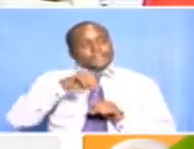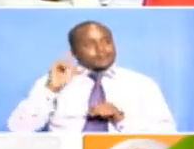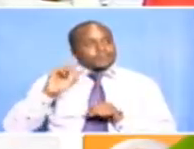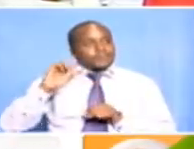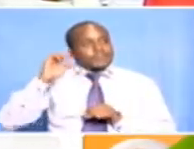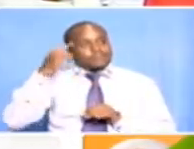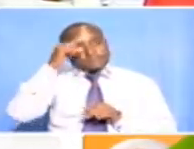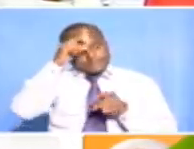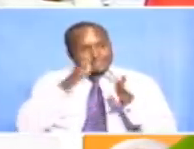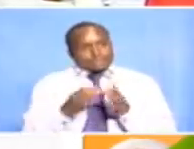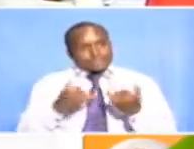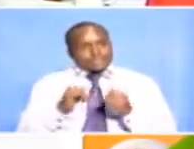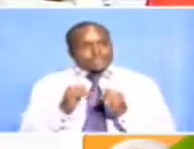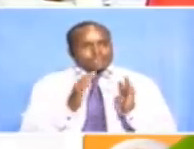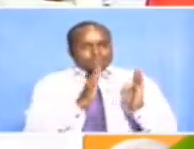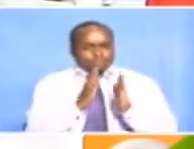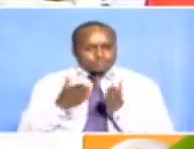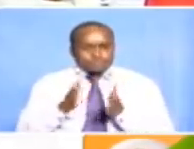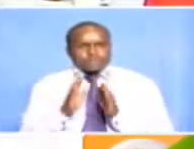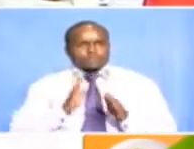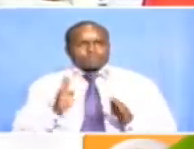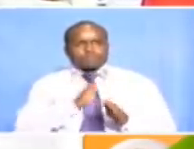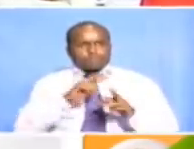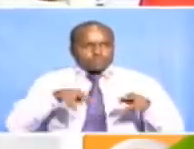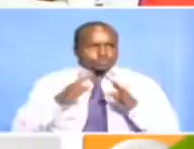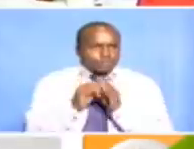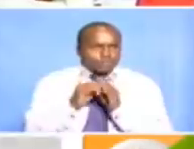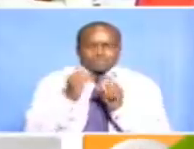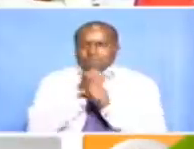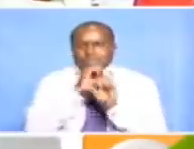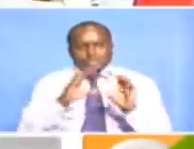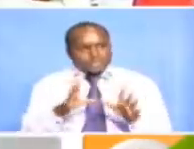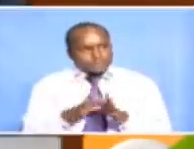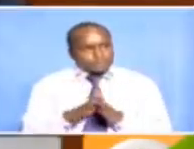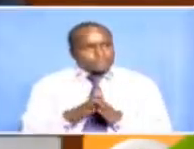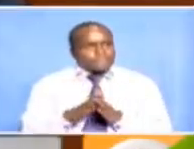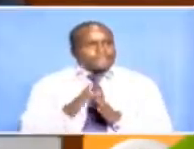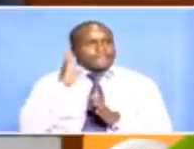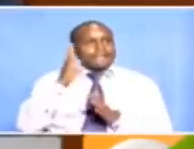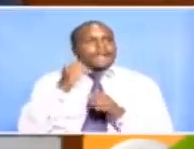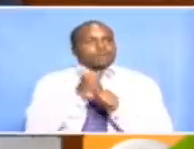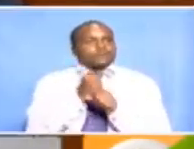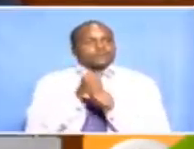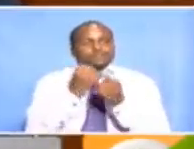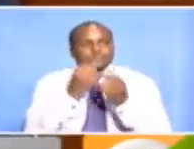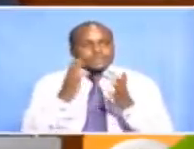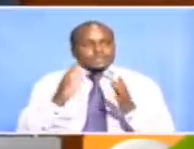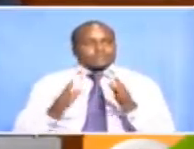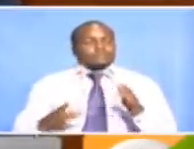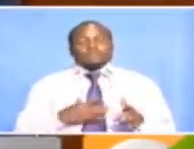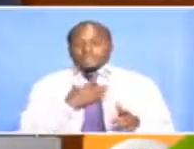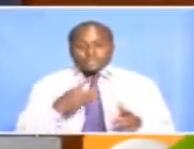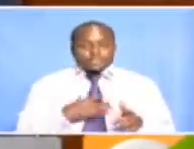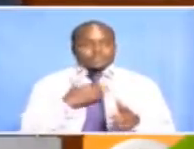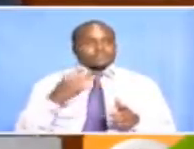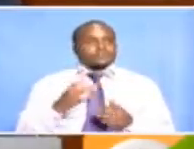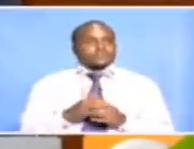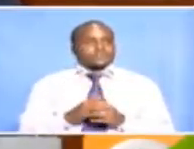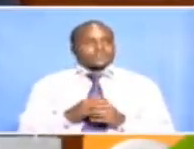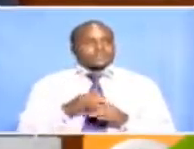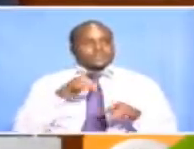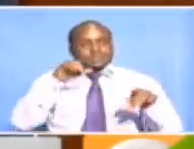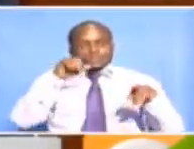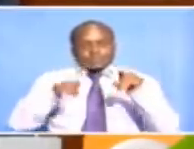tried the corporate ways, boardroom meetings. It never worked. And I'll do so many impromptu visits to various